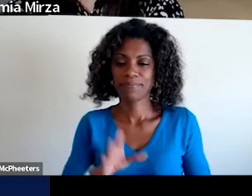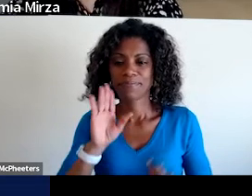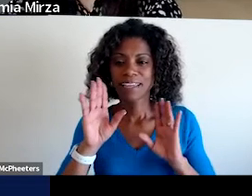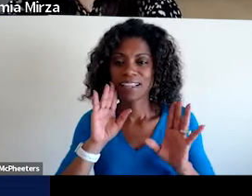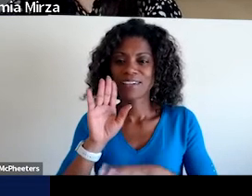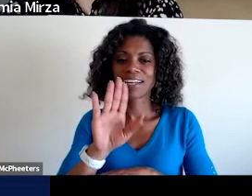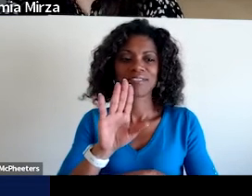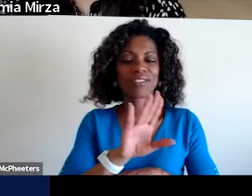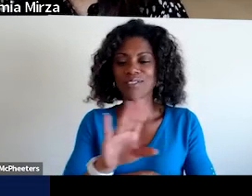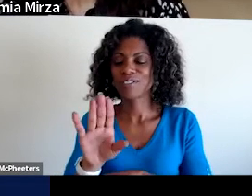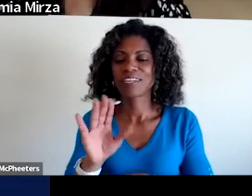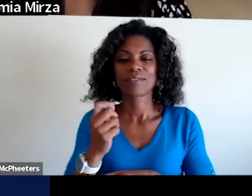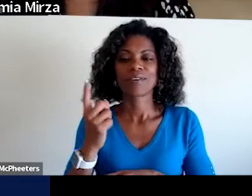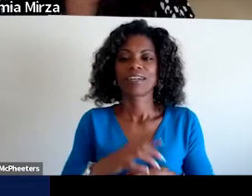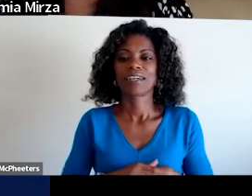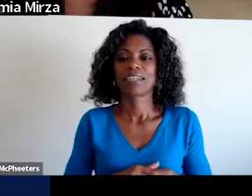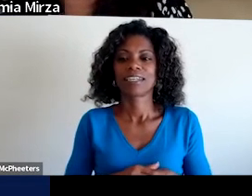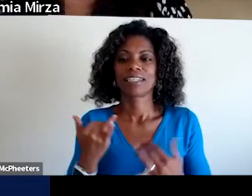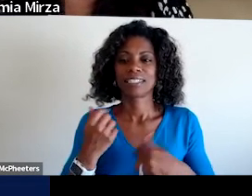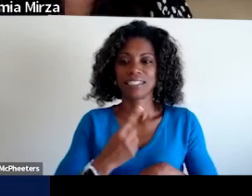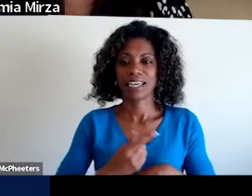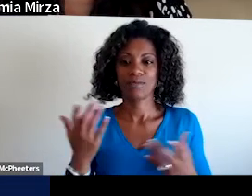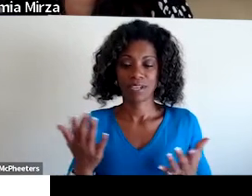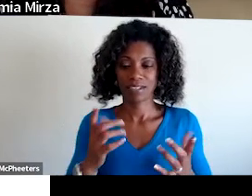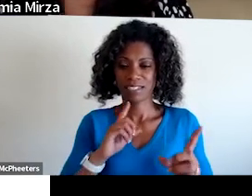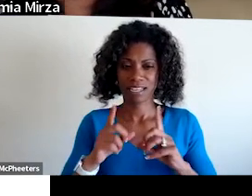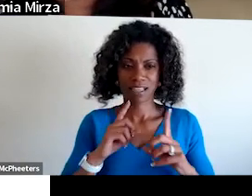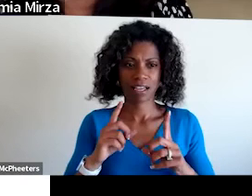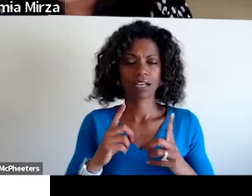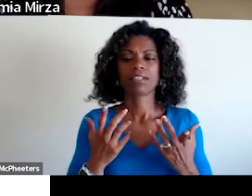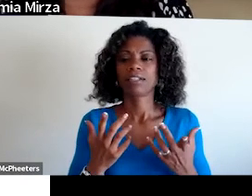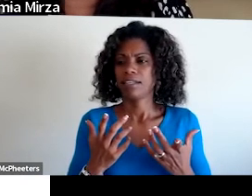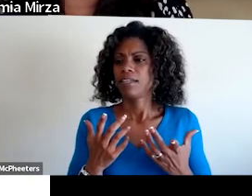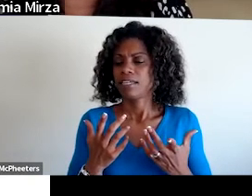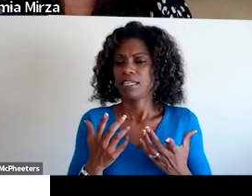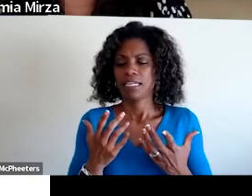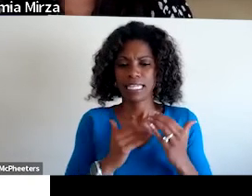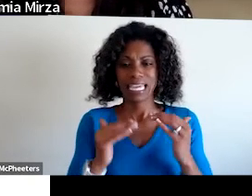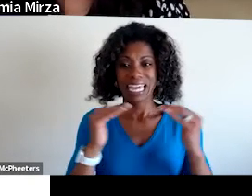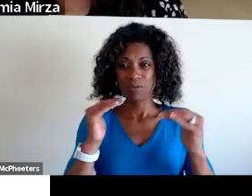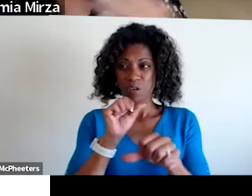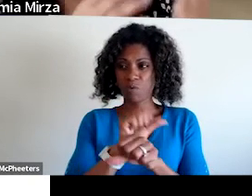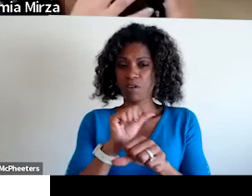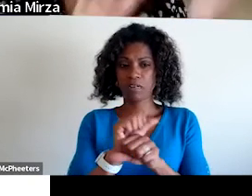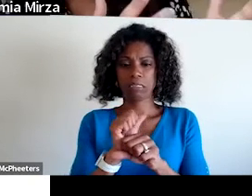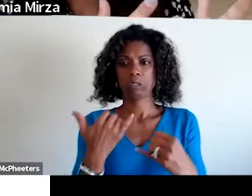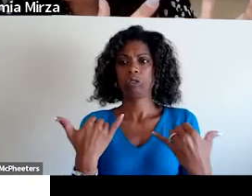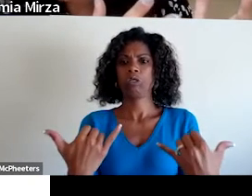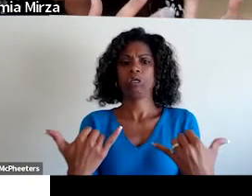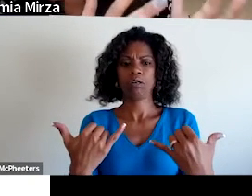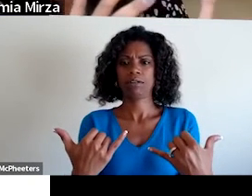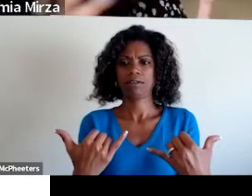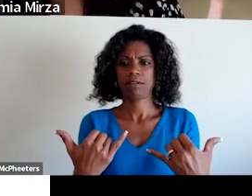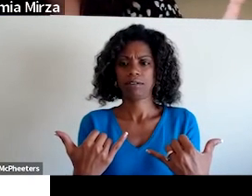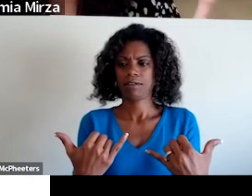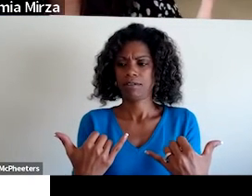Good afternoon, everybody. So today we're here to have a dialogue about the state of the field for equity work, really from